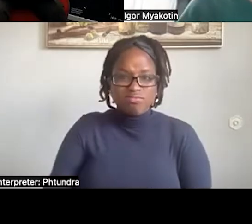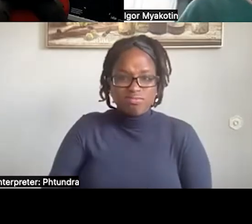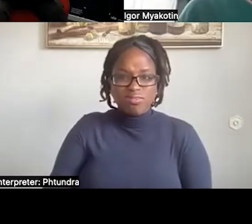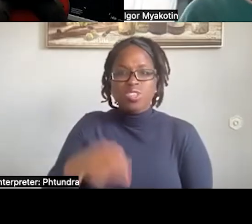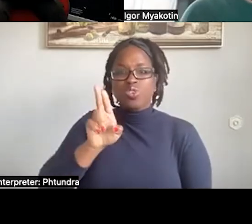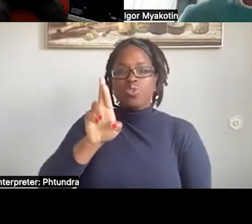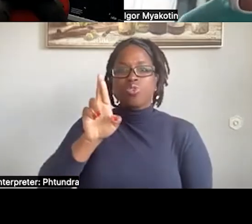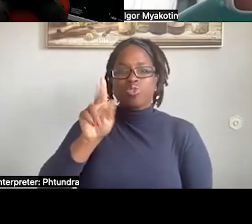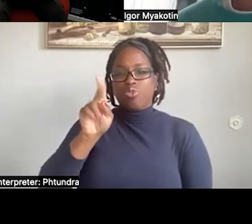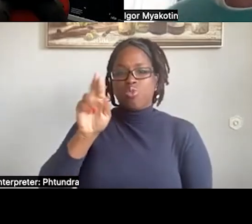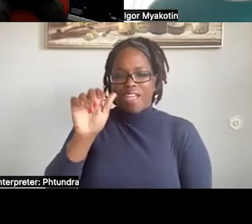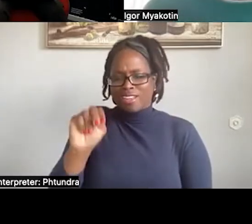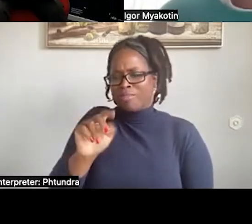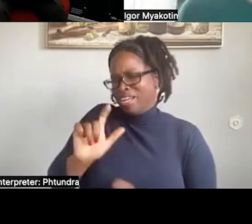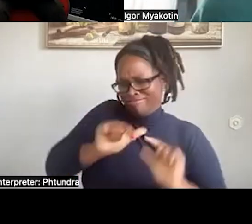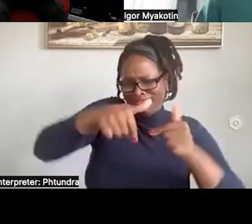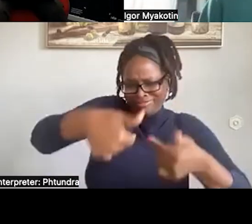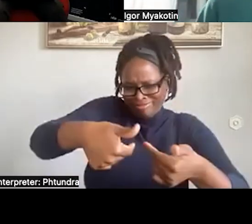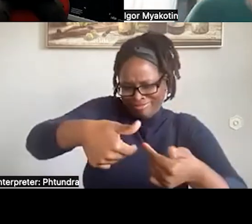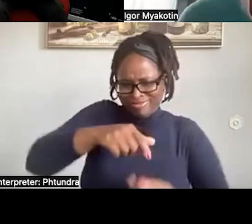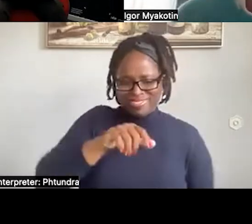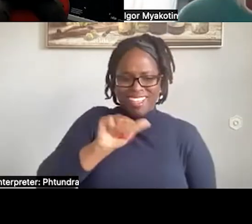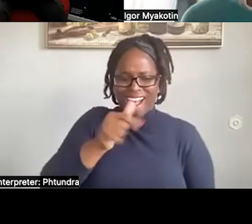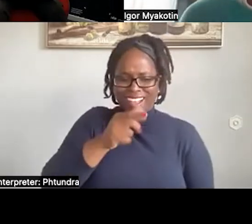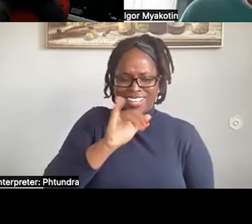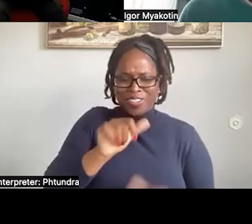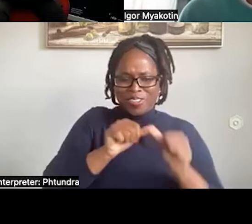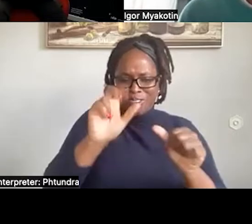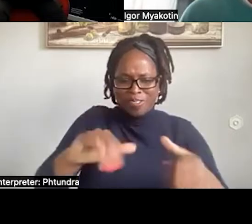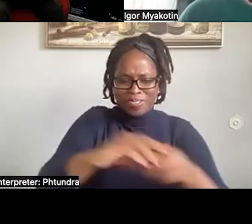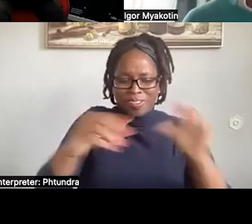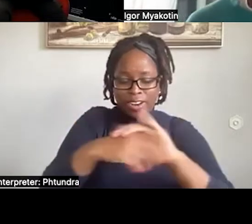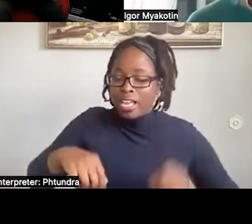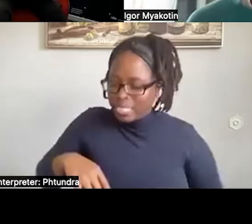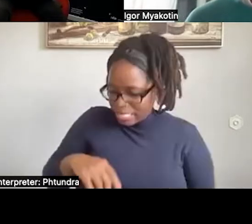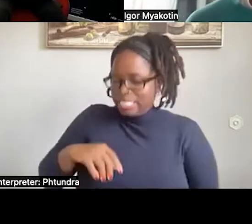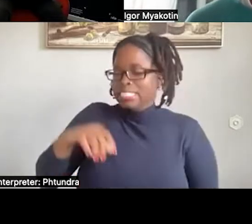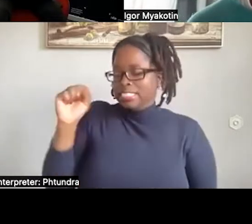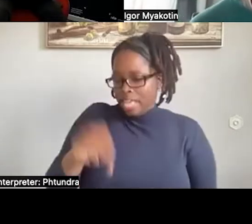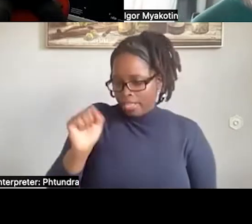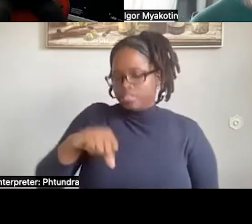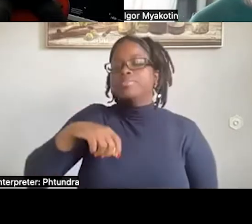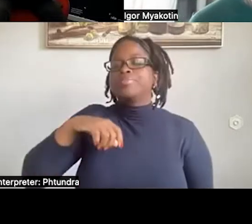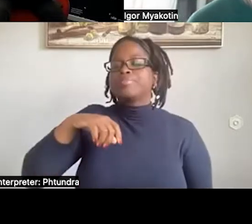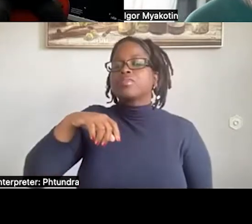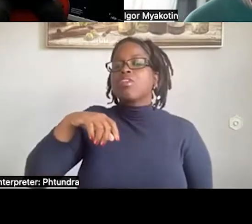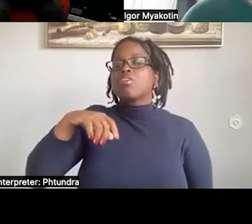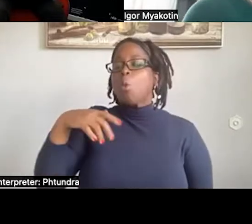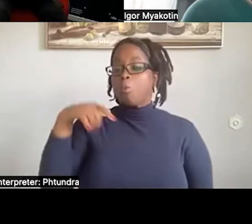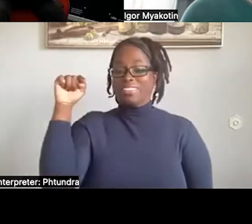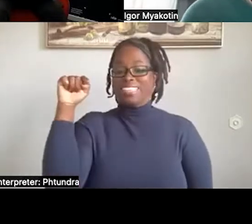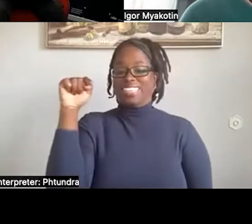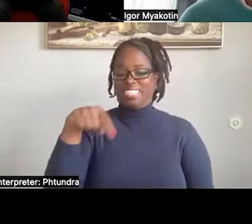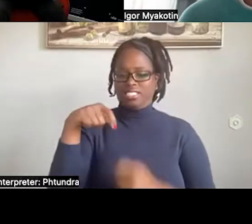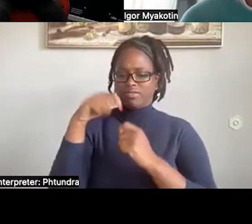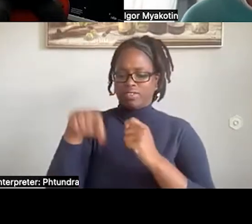I'll let you continue. Yeah, well, I decided to make this film quite a